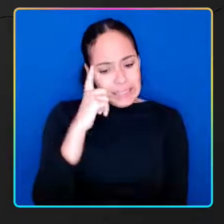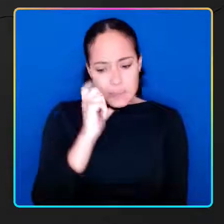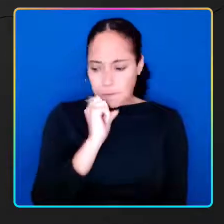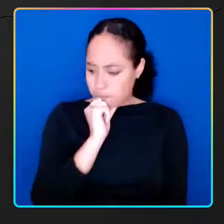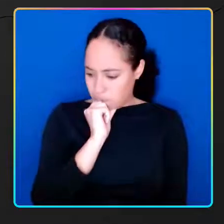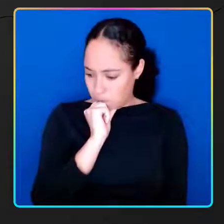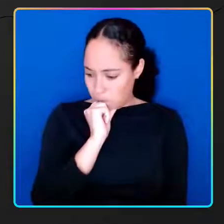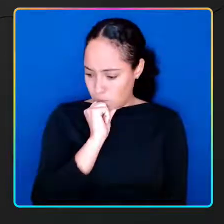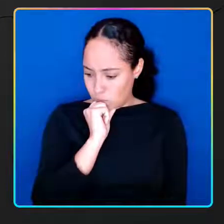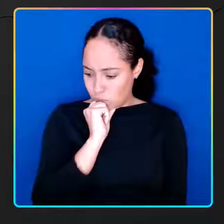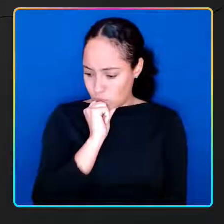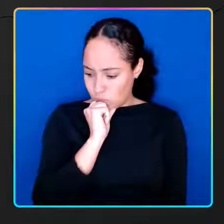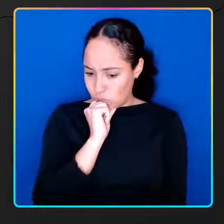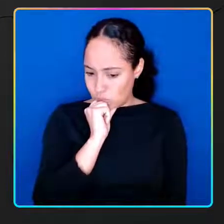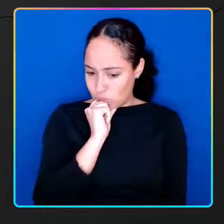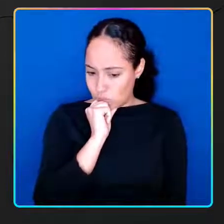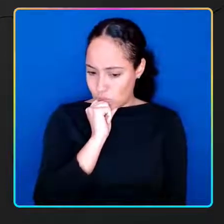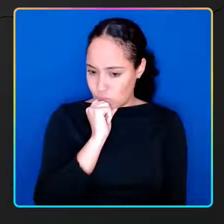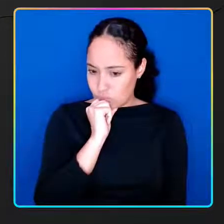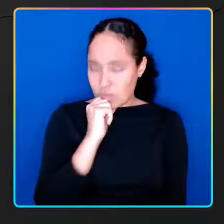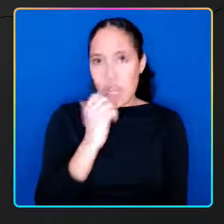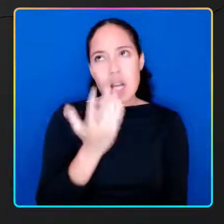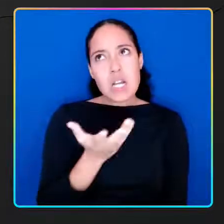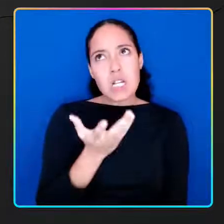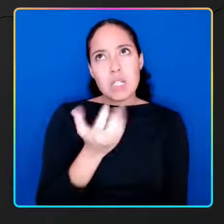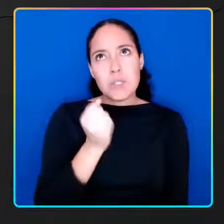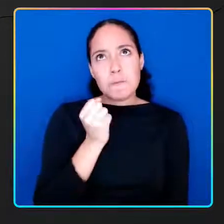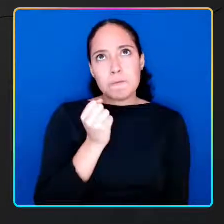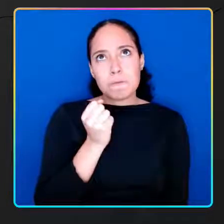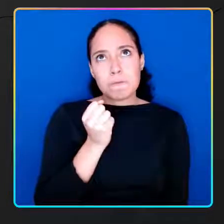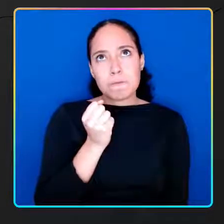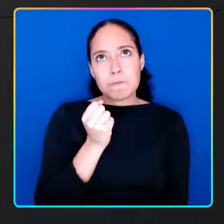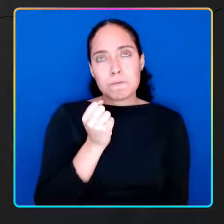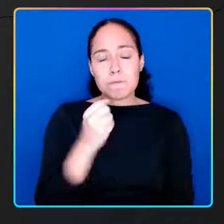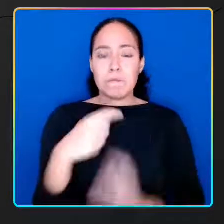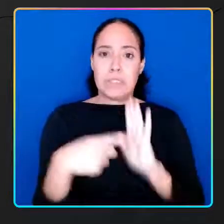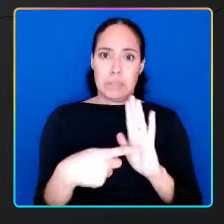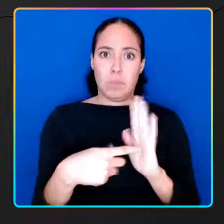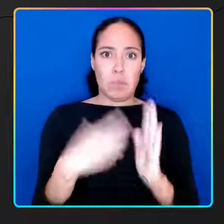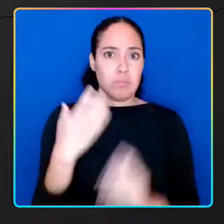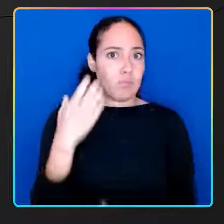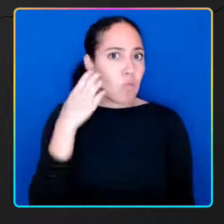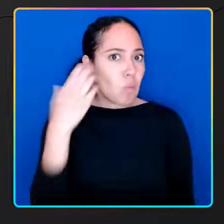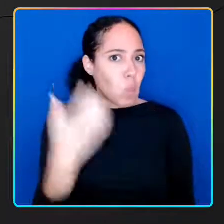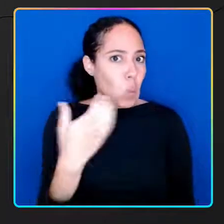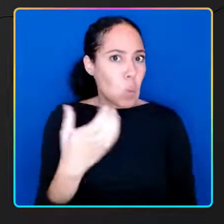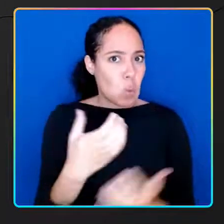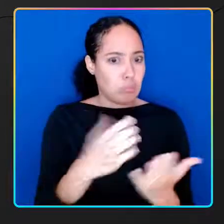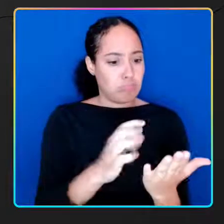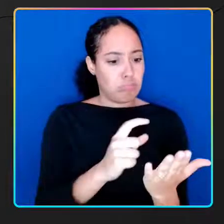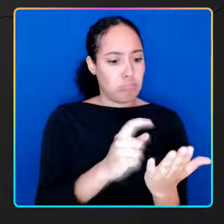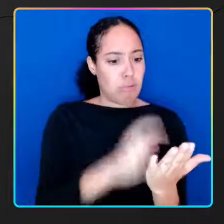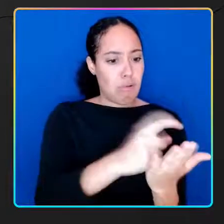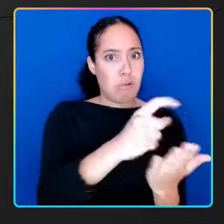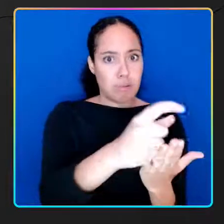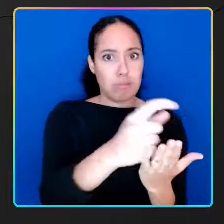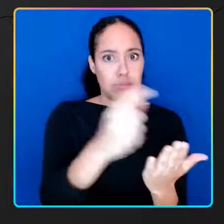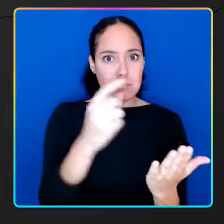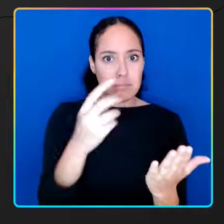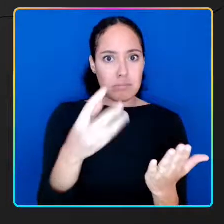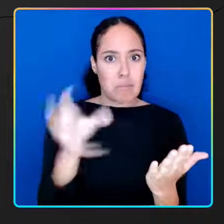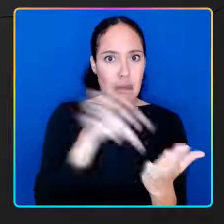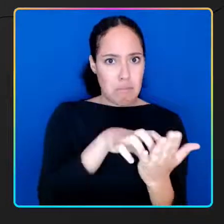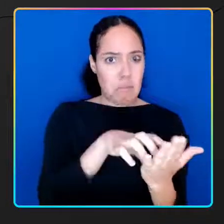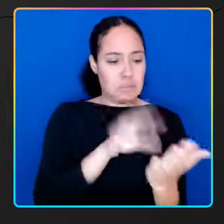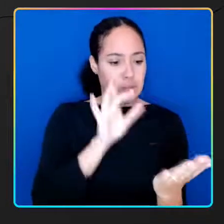I would say, like when using apps, to try to train them, like whatever knowledge